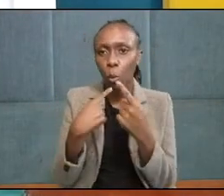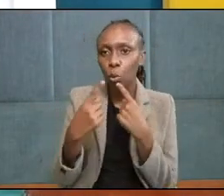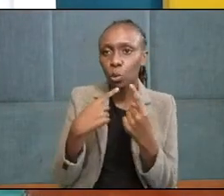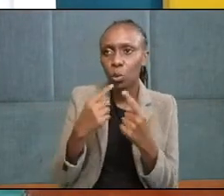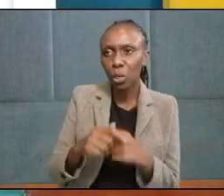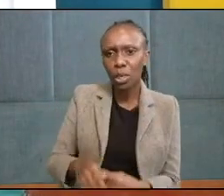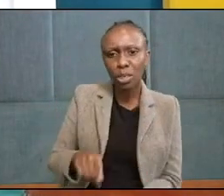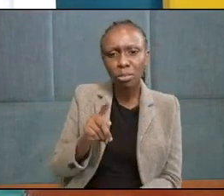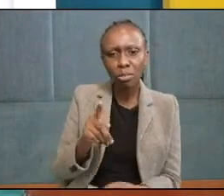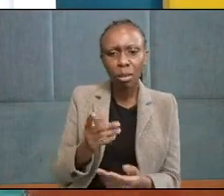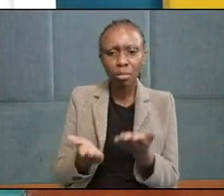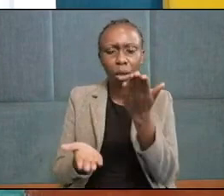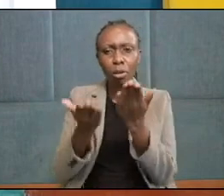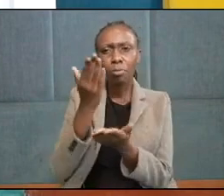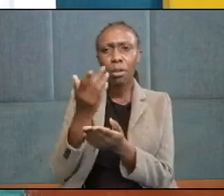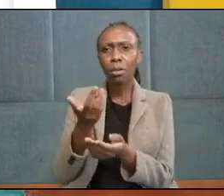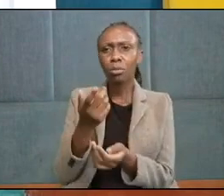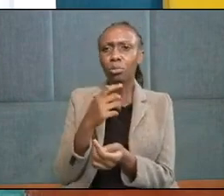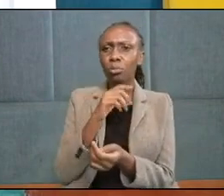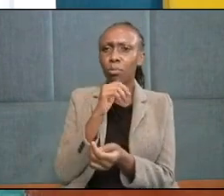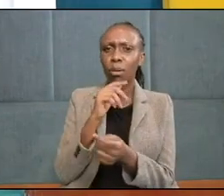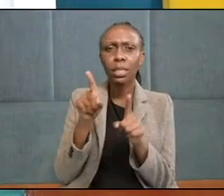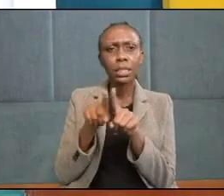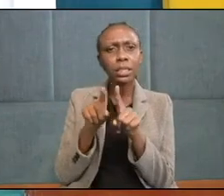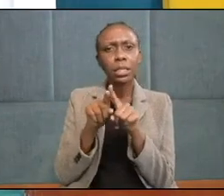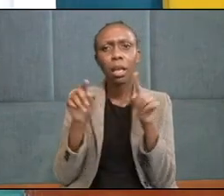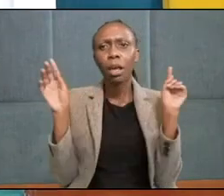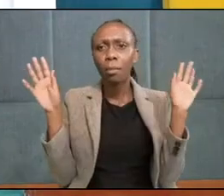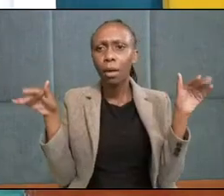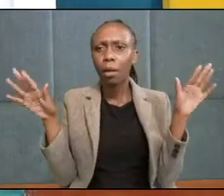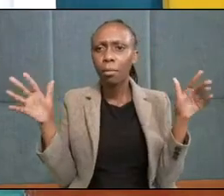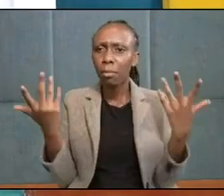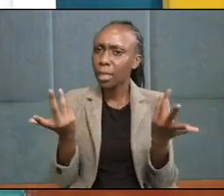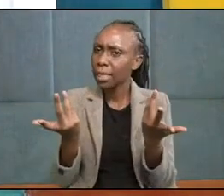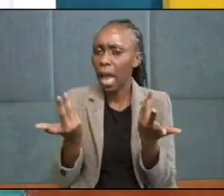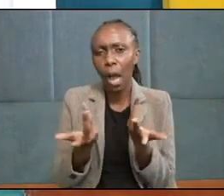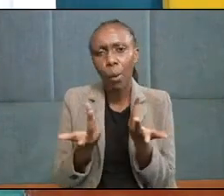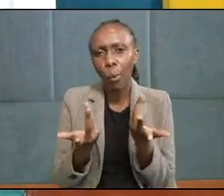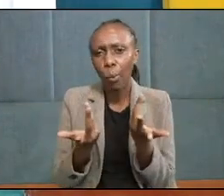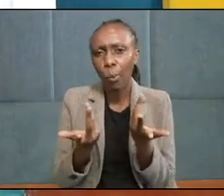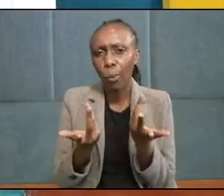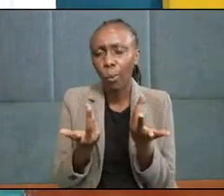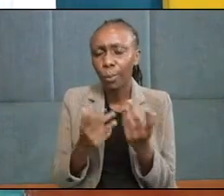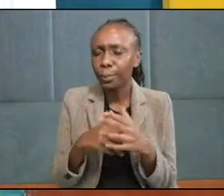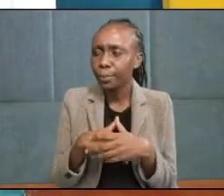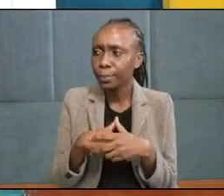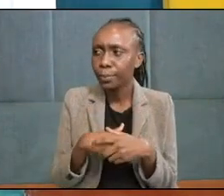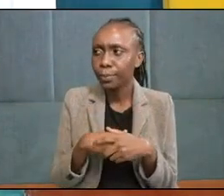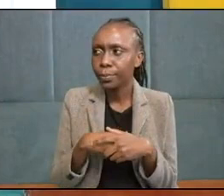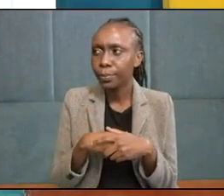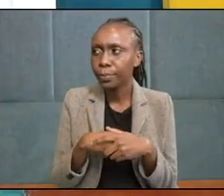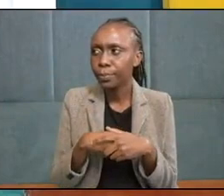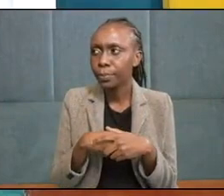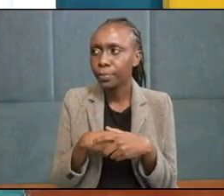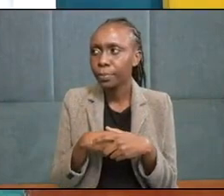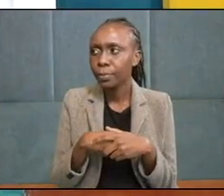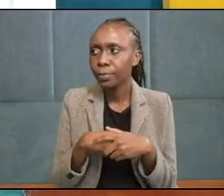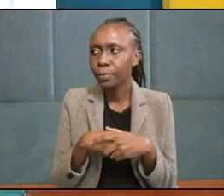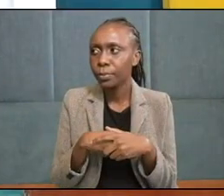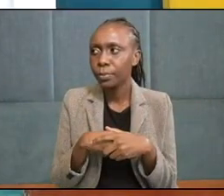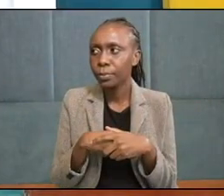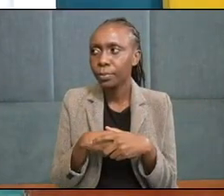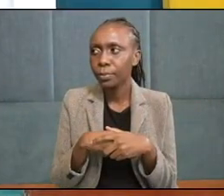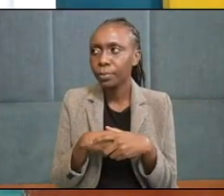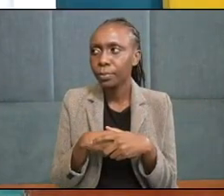a bird, which is a seed picker. Why would they call him that? Yes, Tamara? Because they thought he